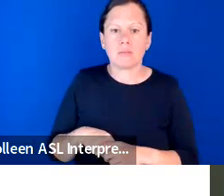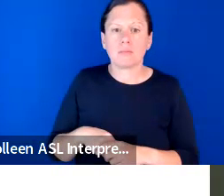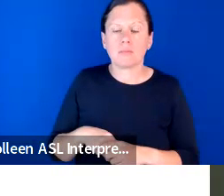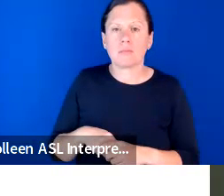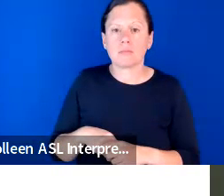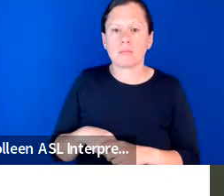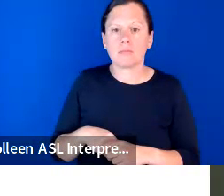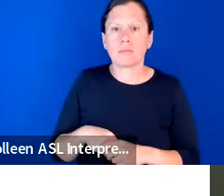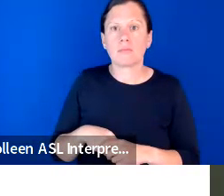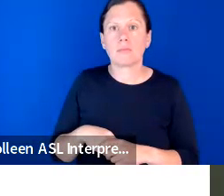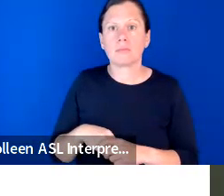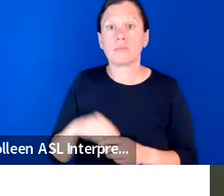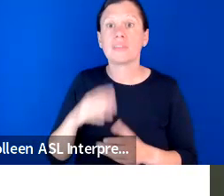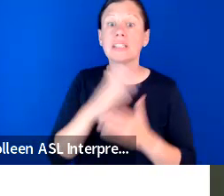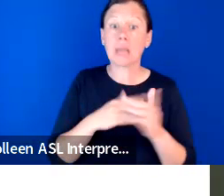Cares Fund here.